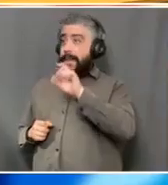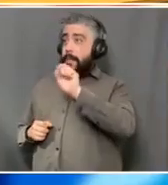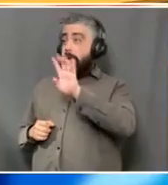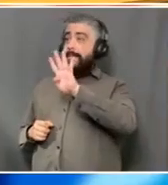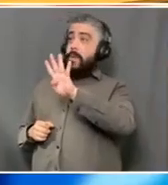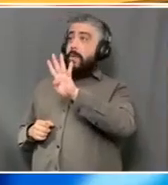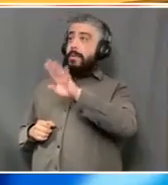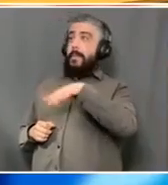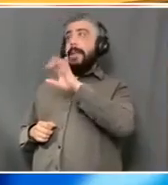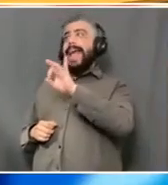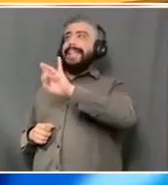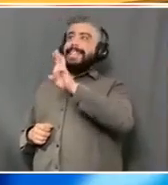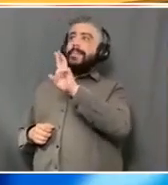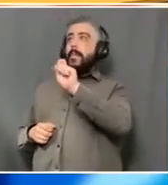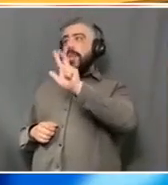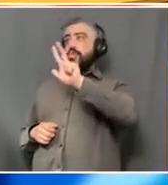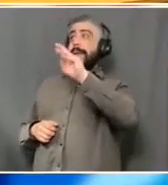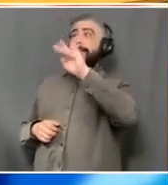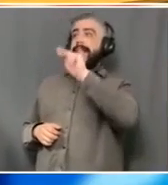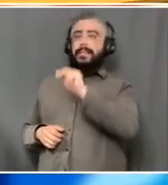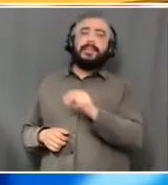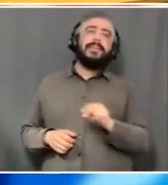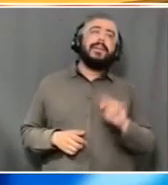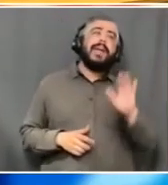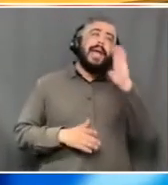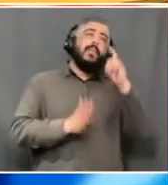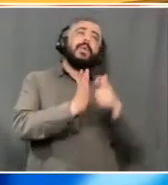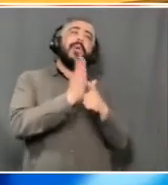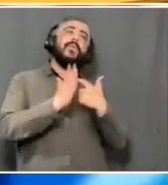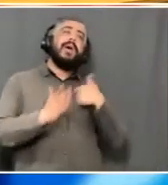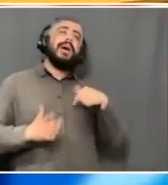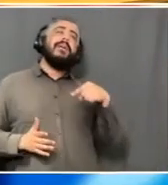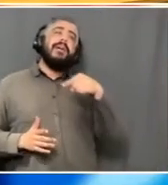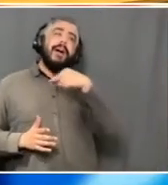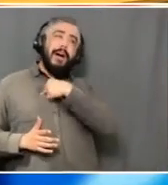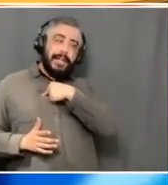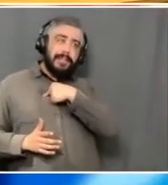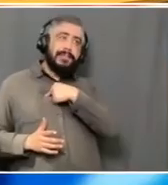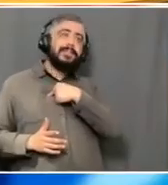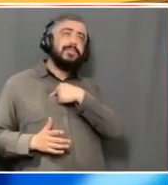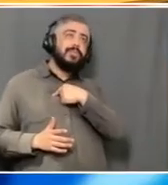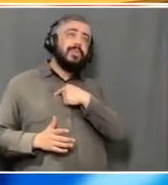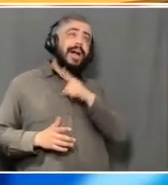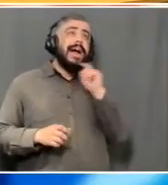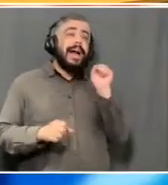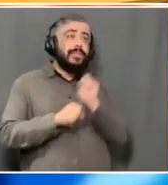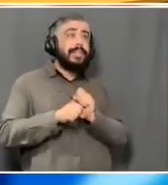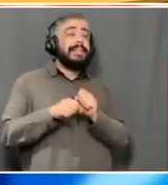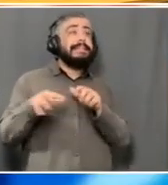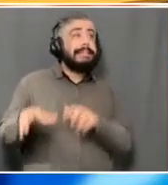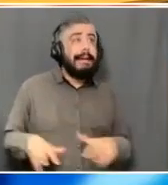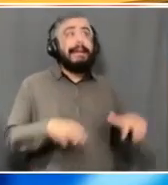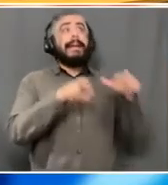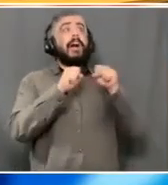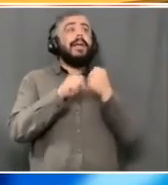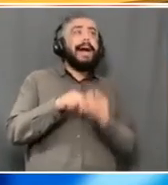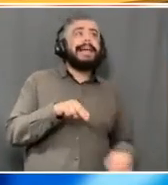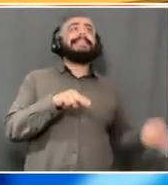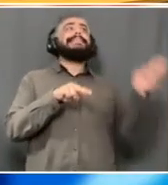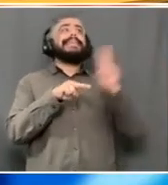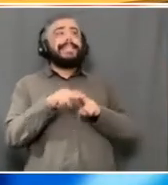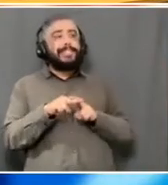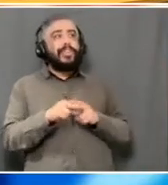87.3 million? It would require us to actually take on additional equipment. And we're